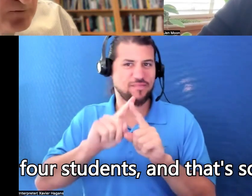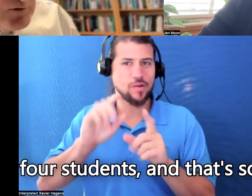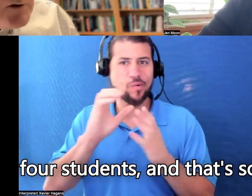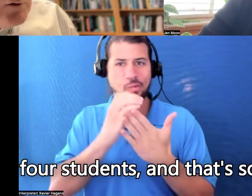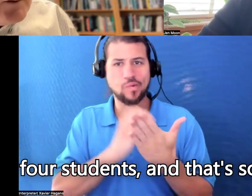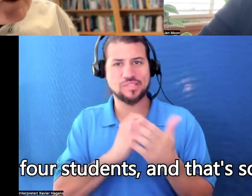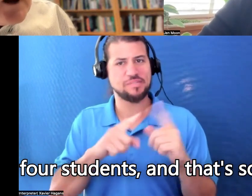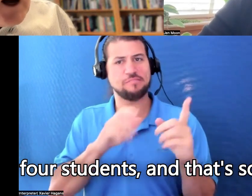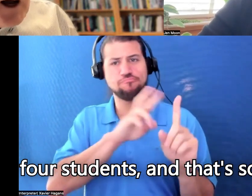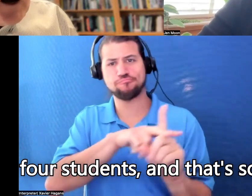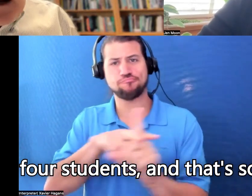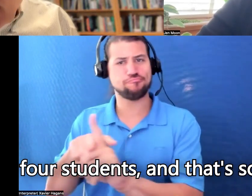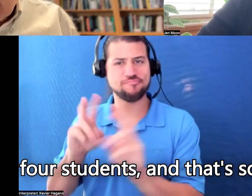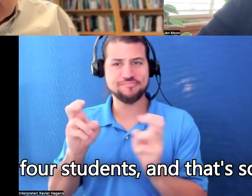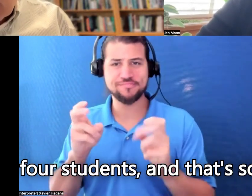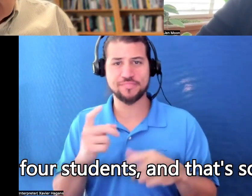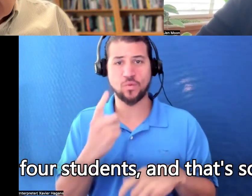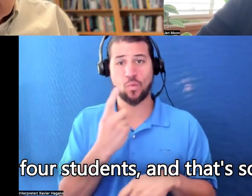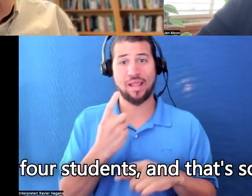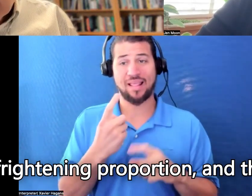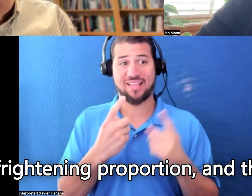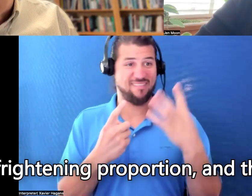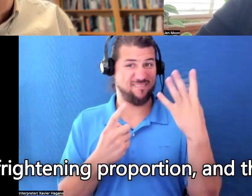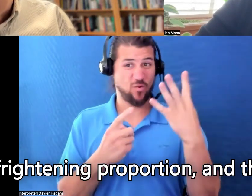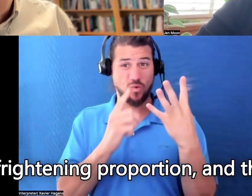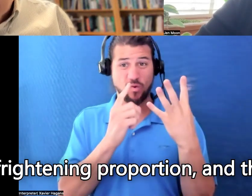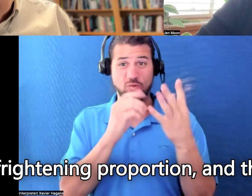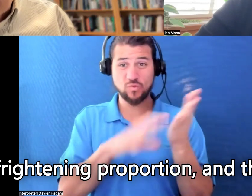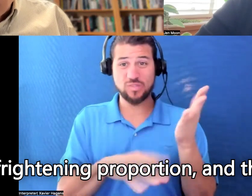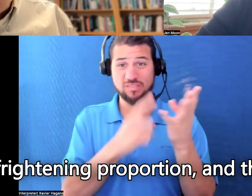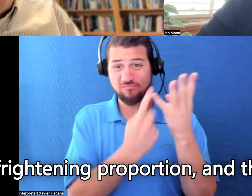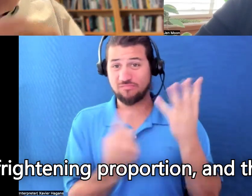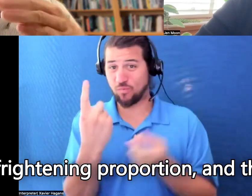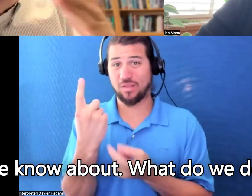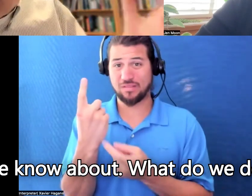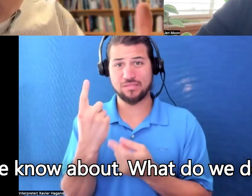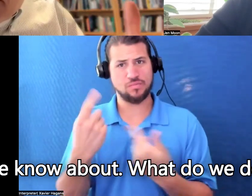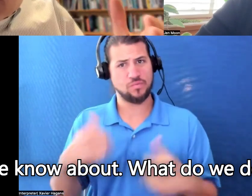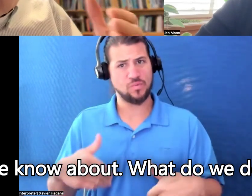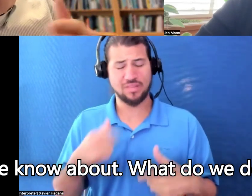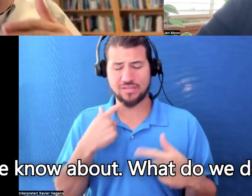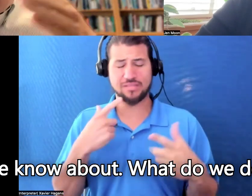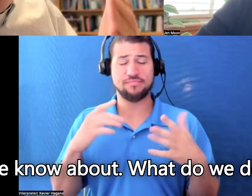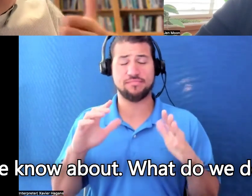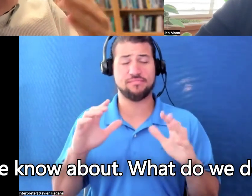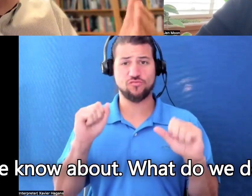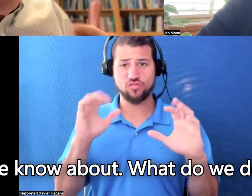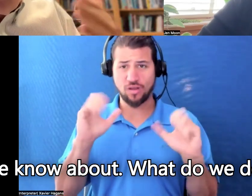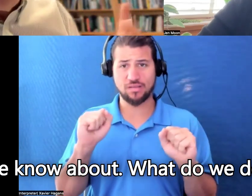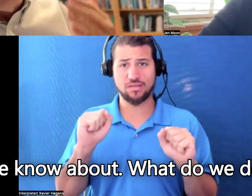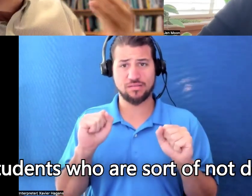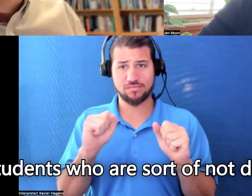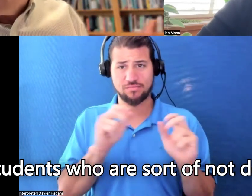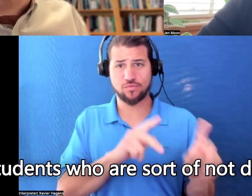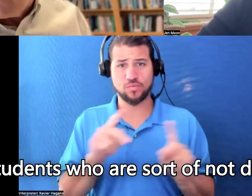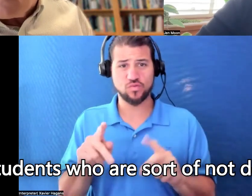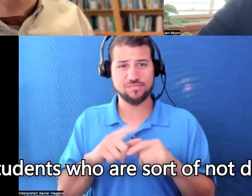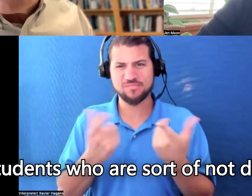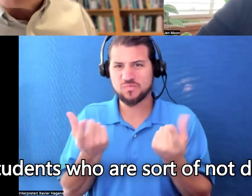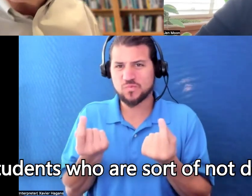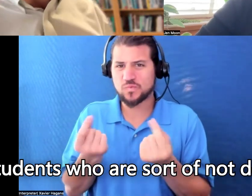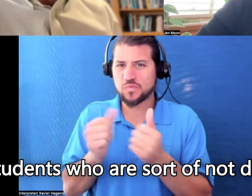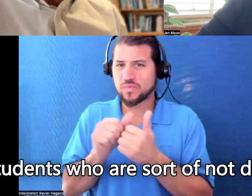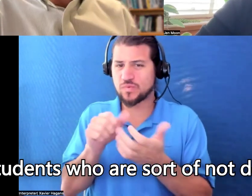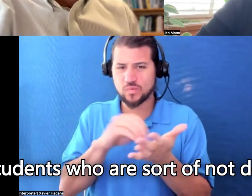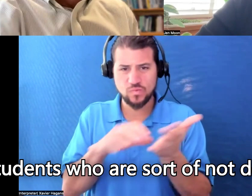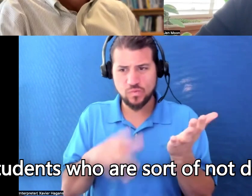1 in 4 students, and that's a sort of a frightening proportion, and that's what we know about. What do we do for those students who are sort